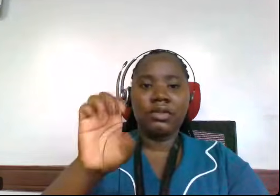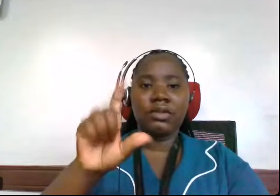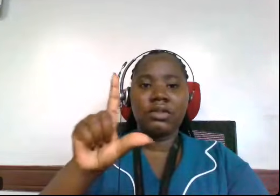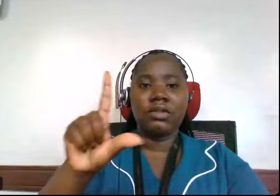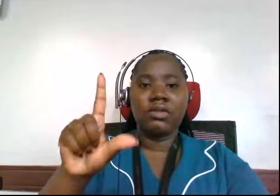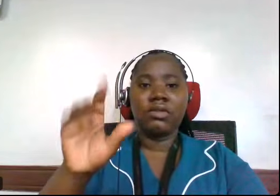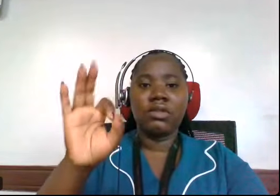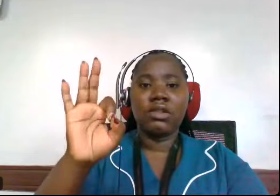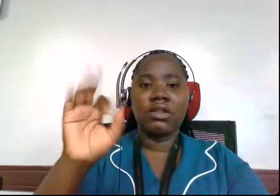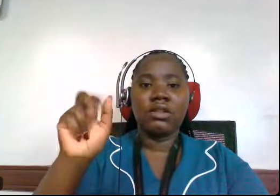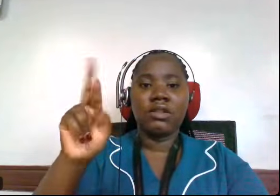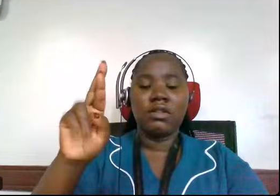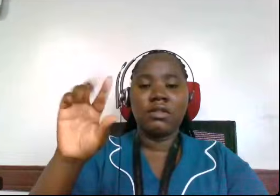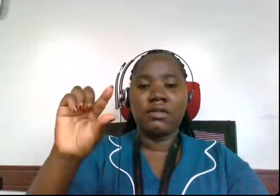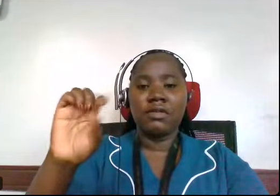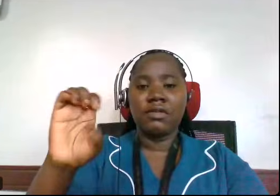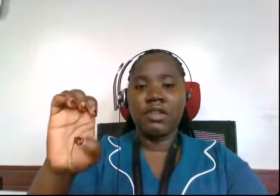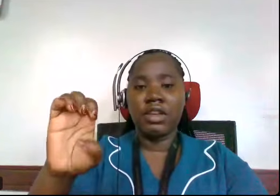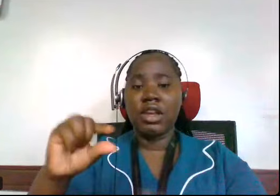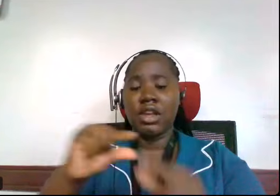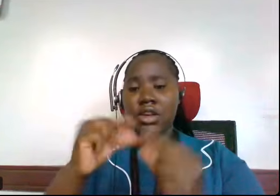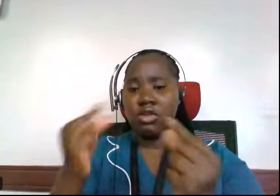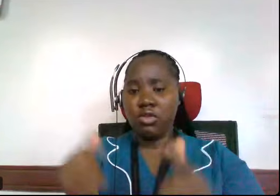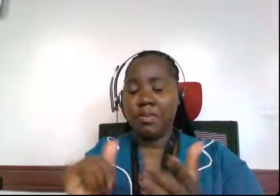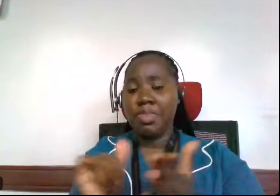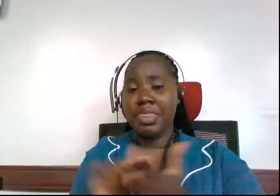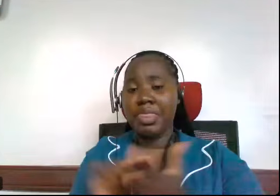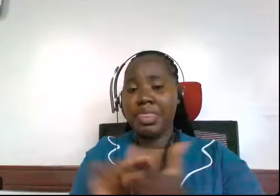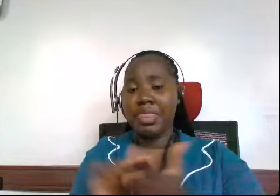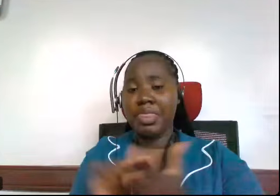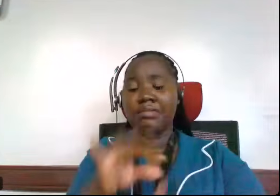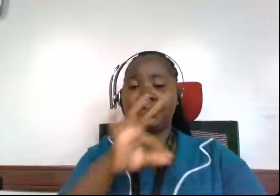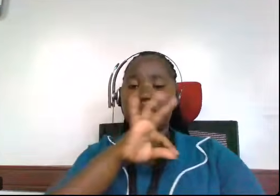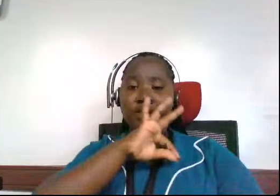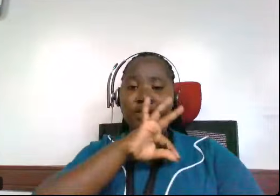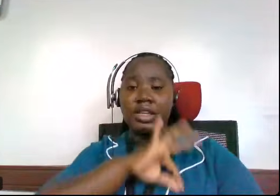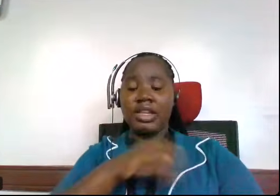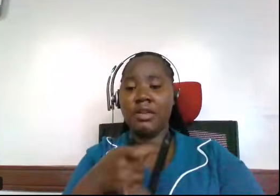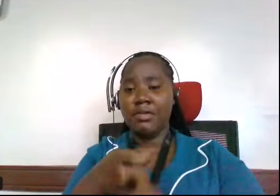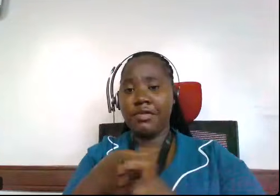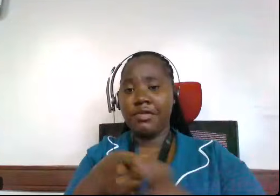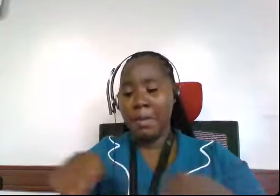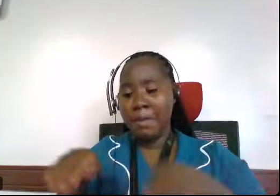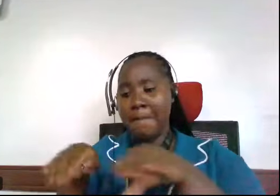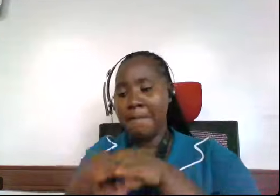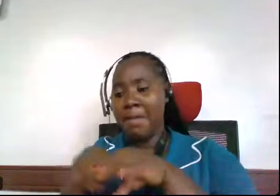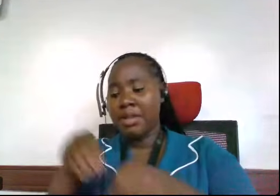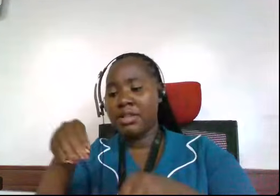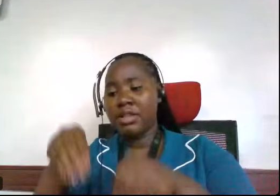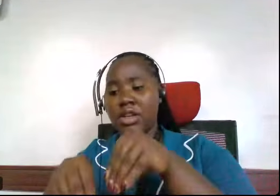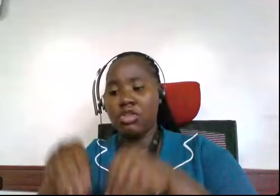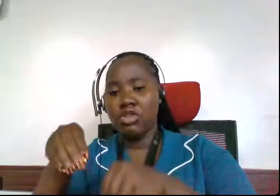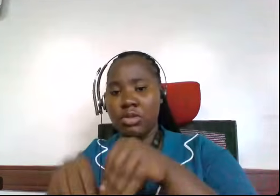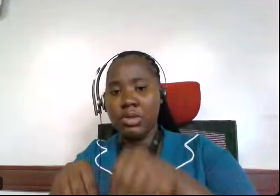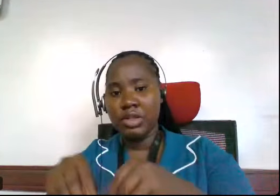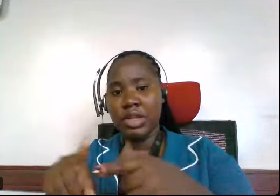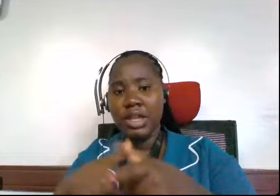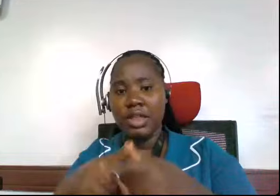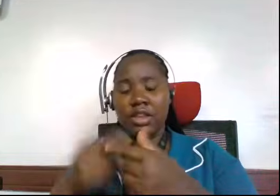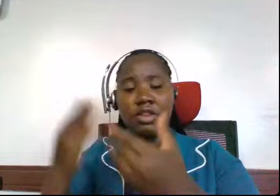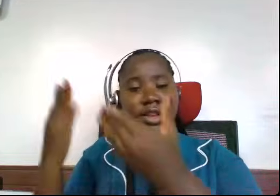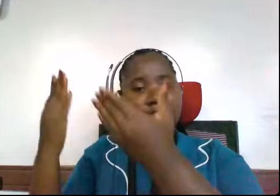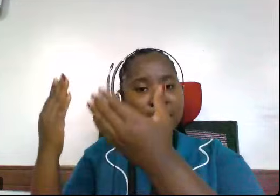that for welfare, the income will be from members' contribution. So you'll be expected still